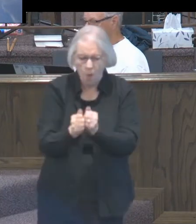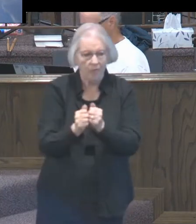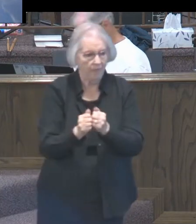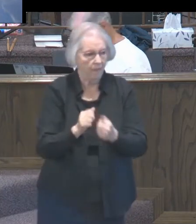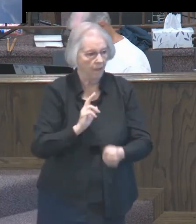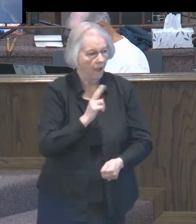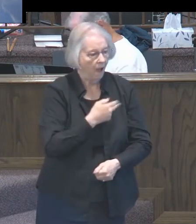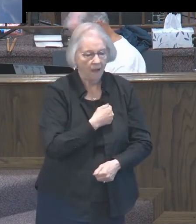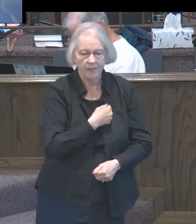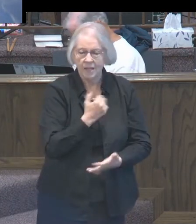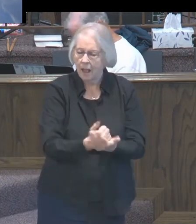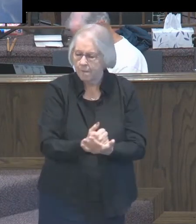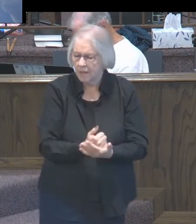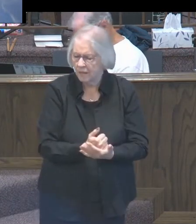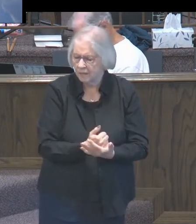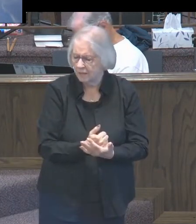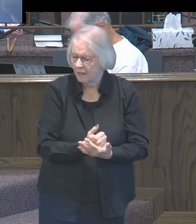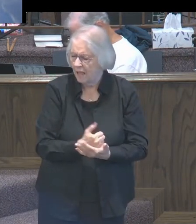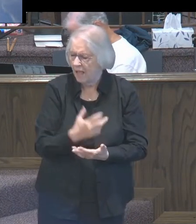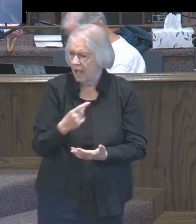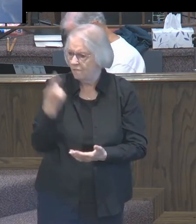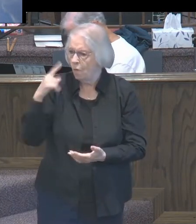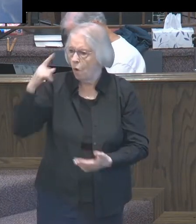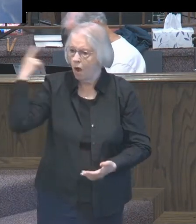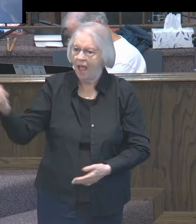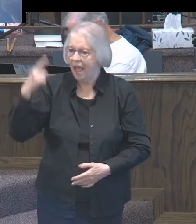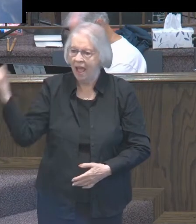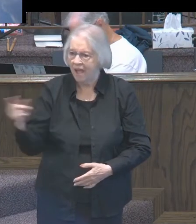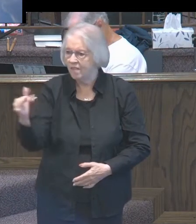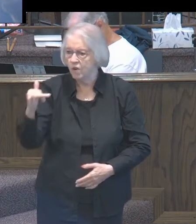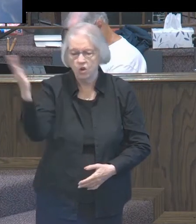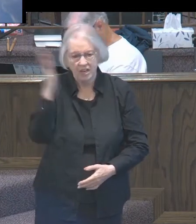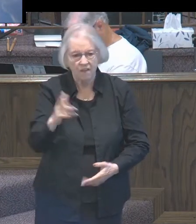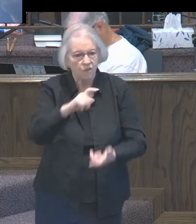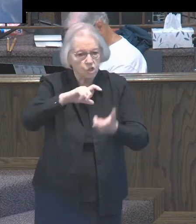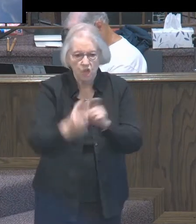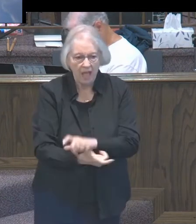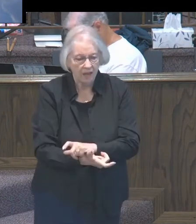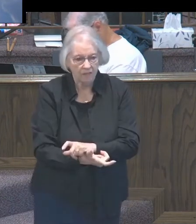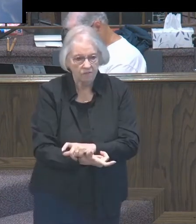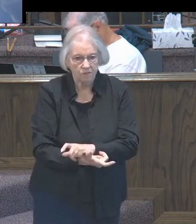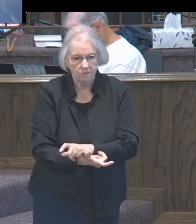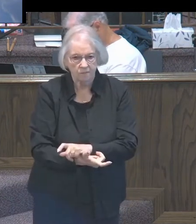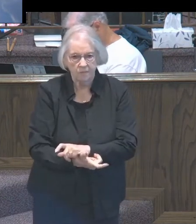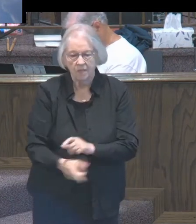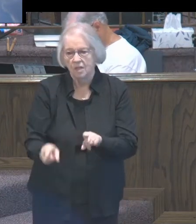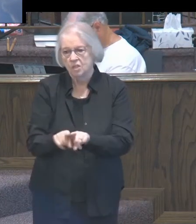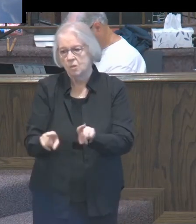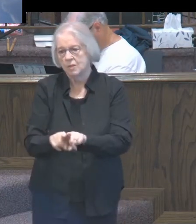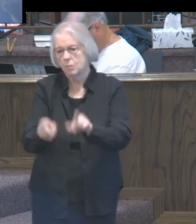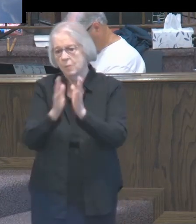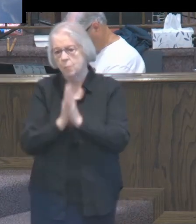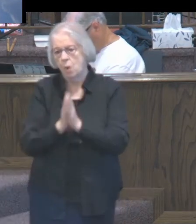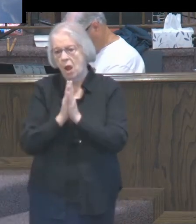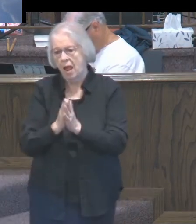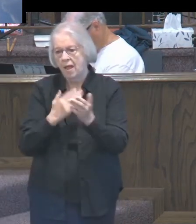and evident and forever. So as we pray to get today, as we think about those